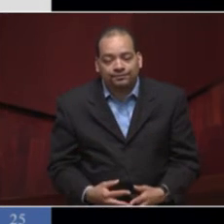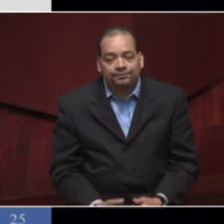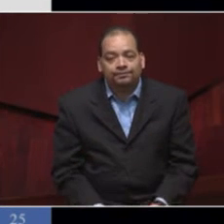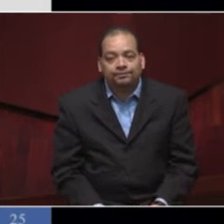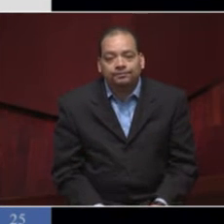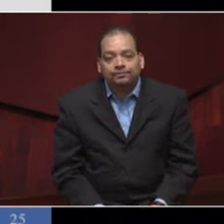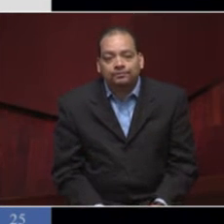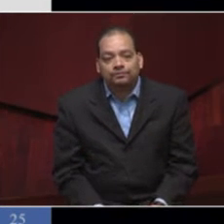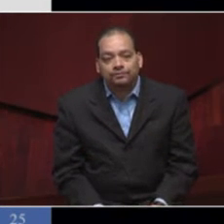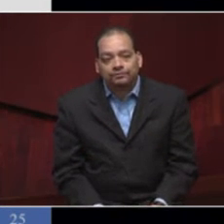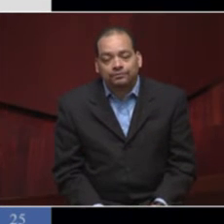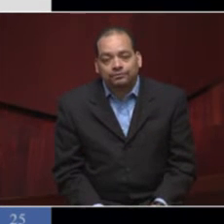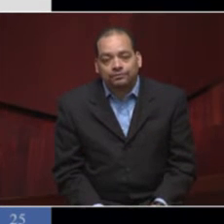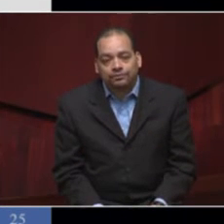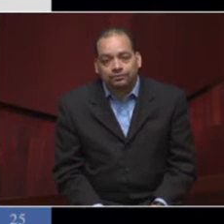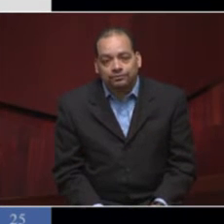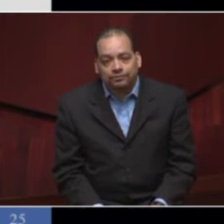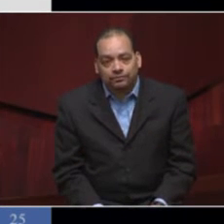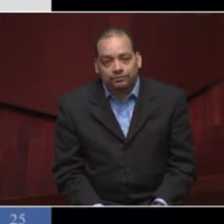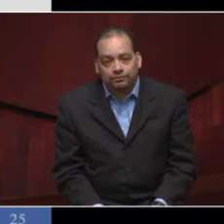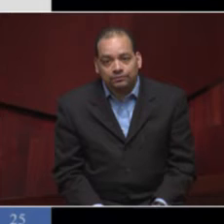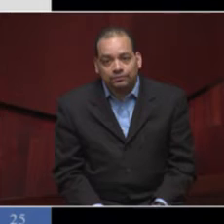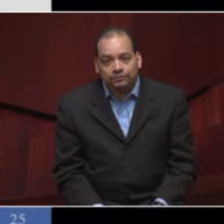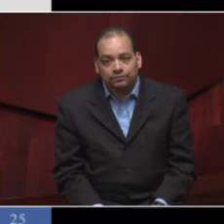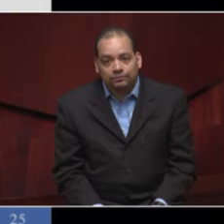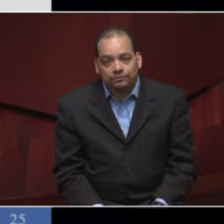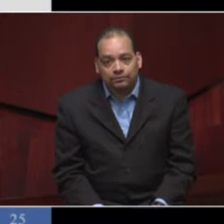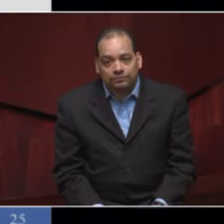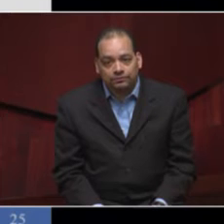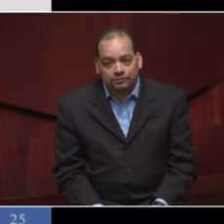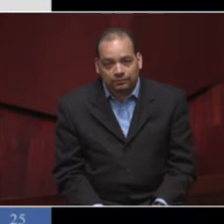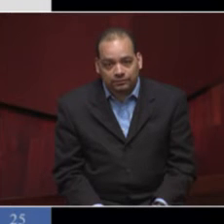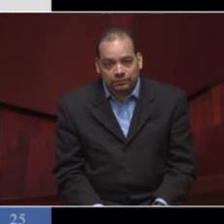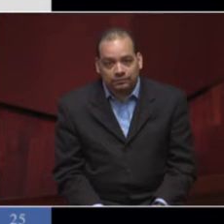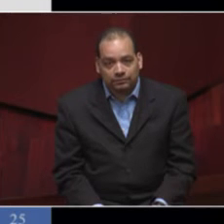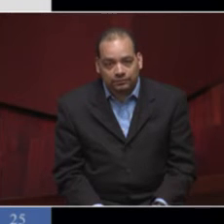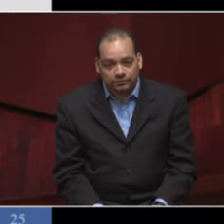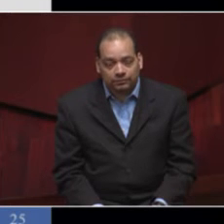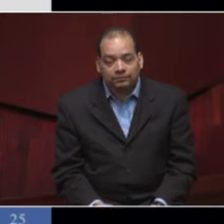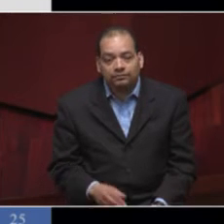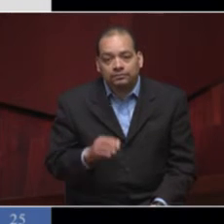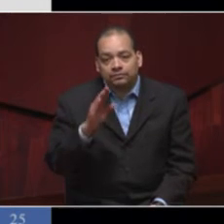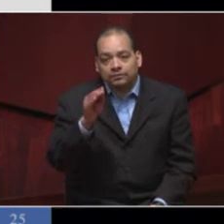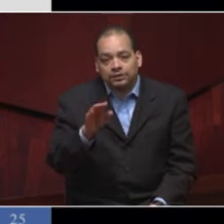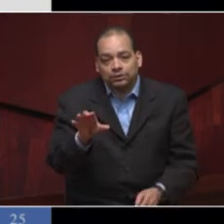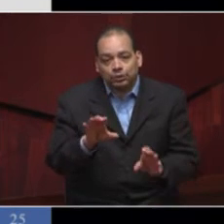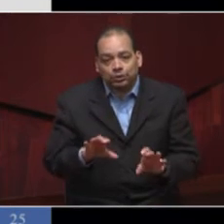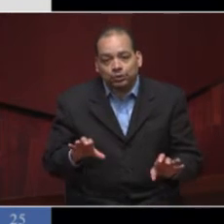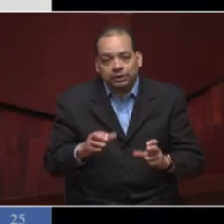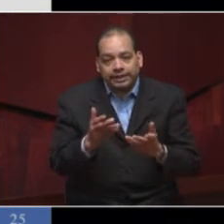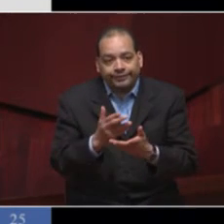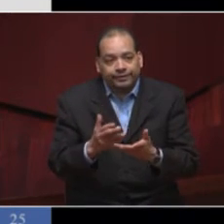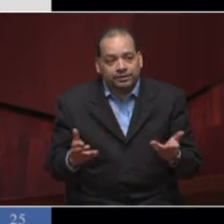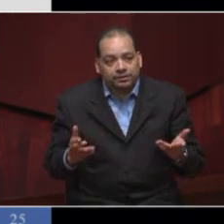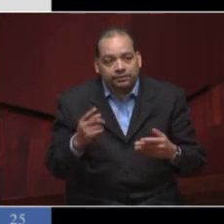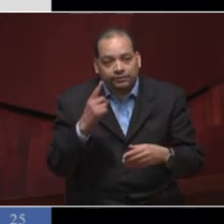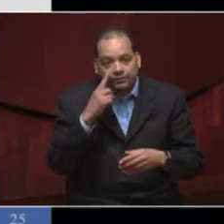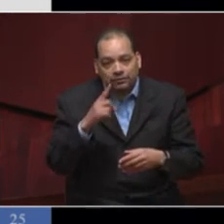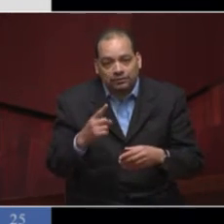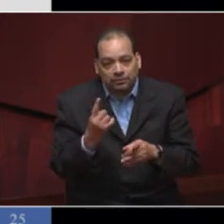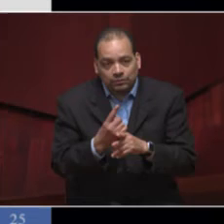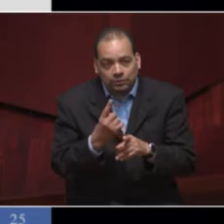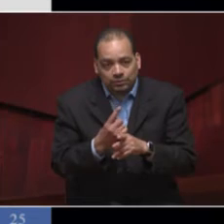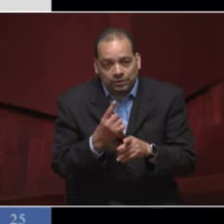will do anything possible, everything possible, to get the appropriate information updated and